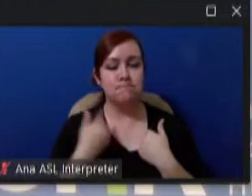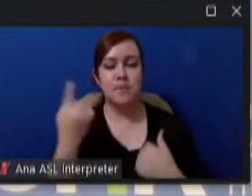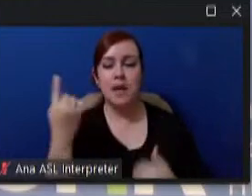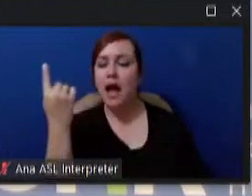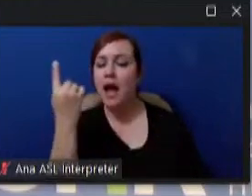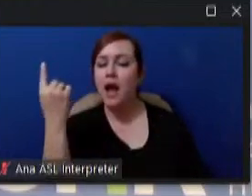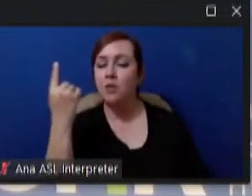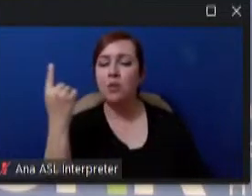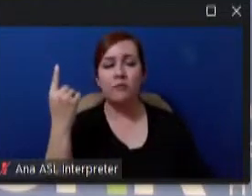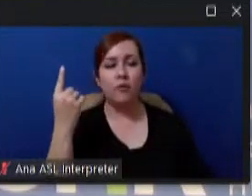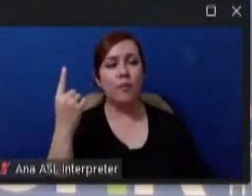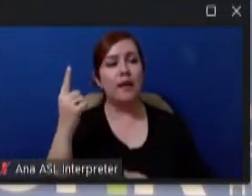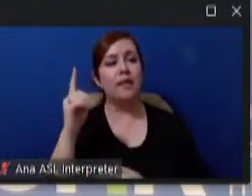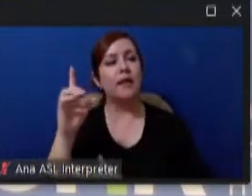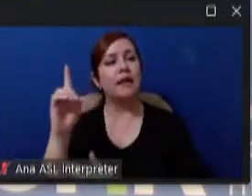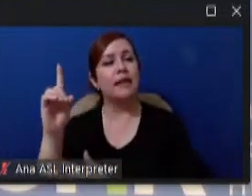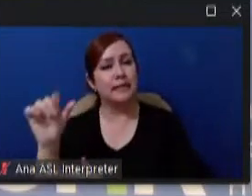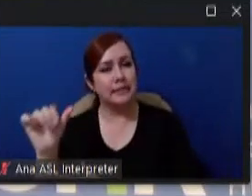have